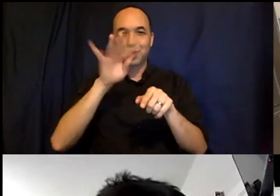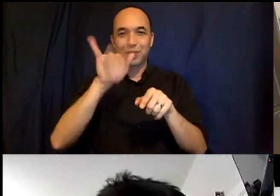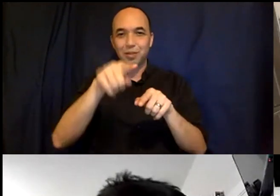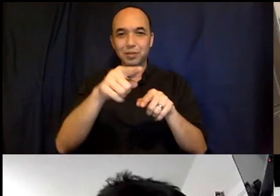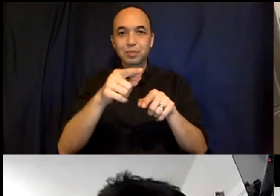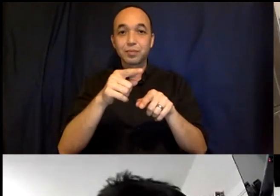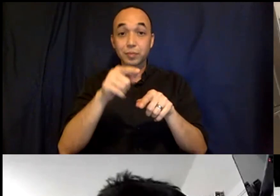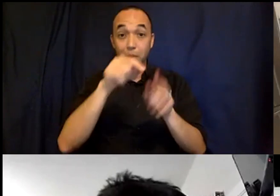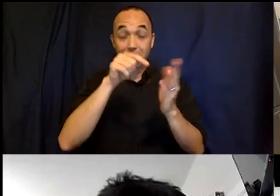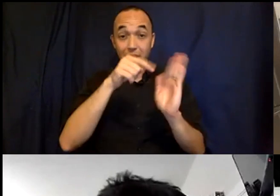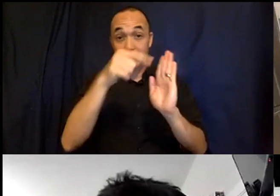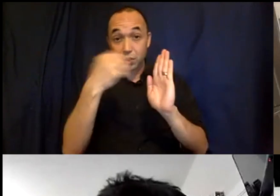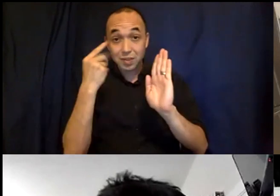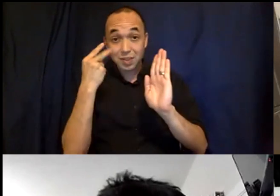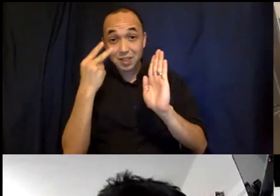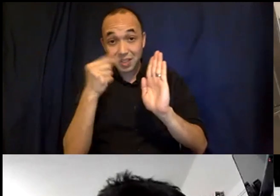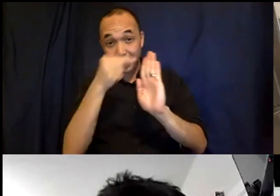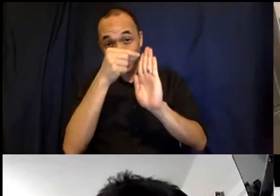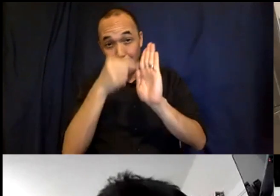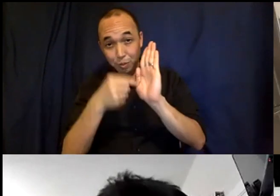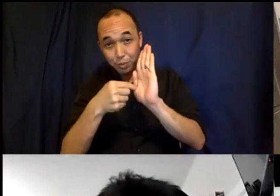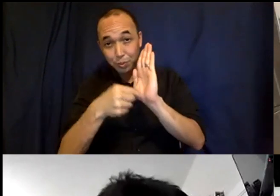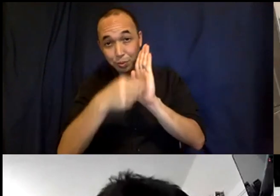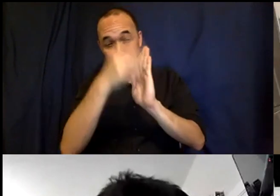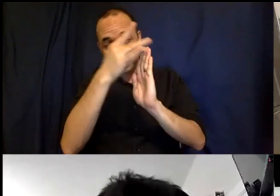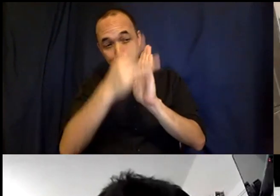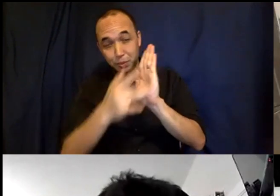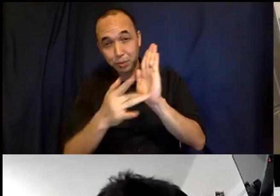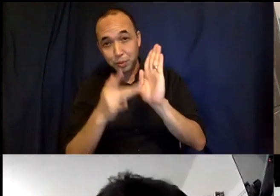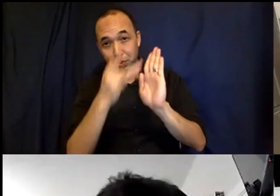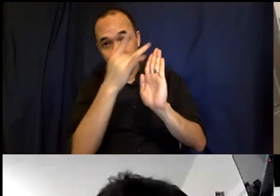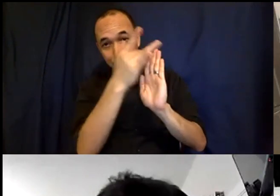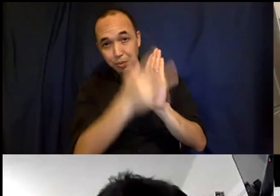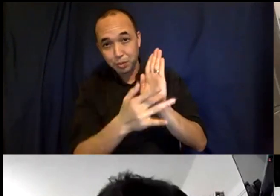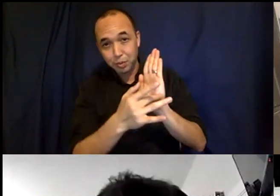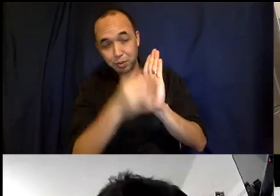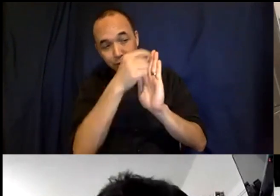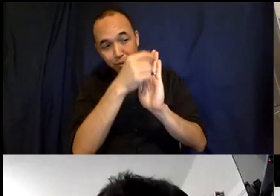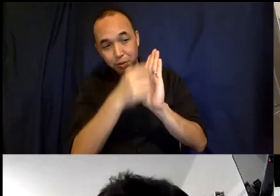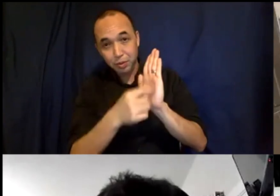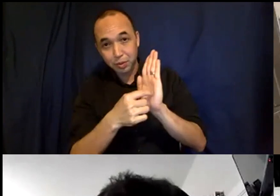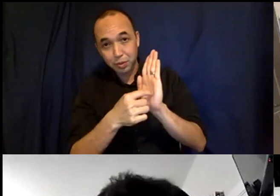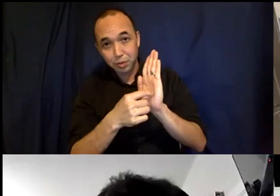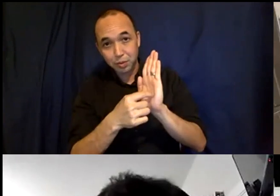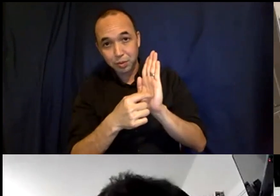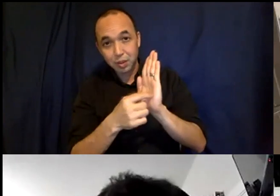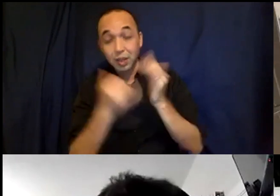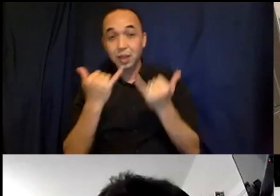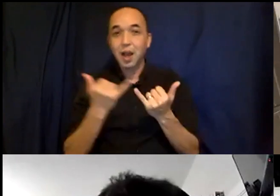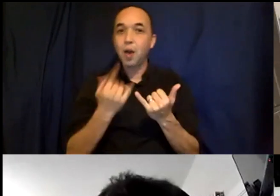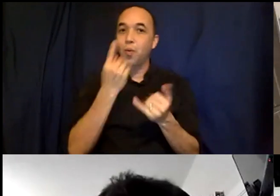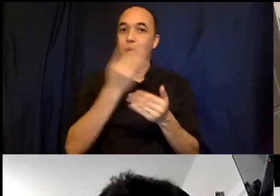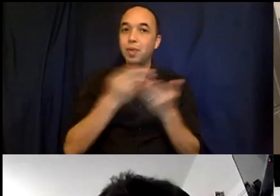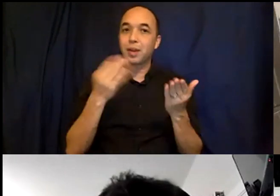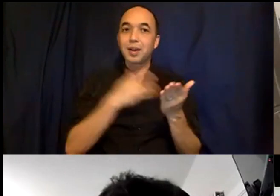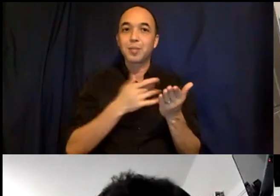But these, I try to leave some room around the edge. Now here is a step I always forget, but not today, baby. I'm